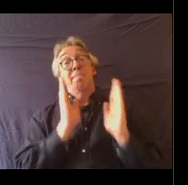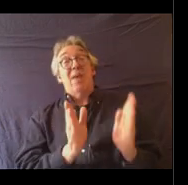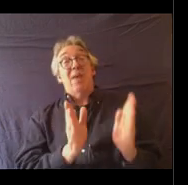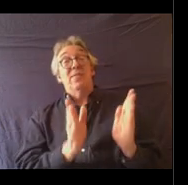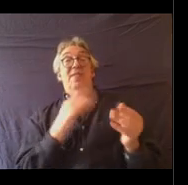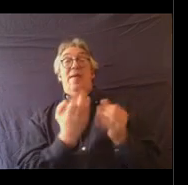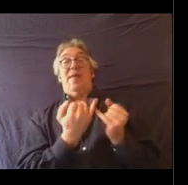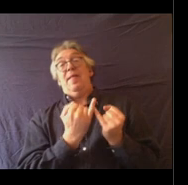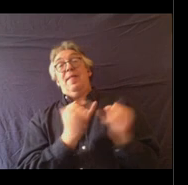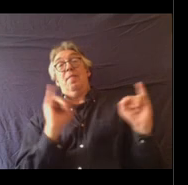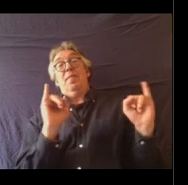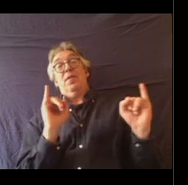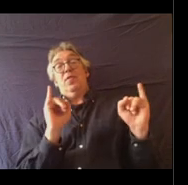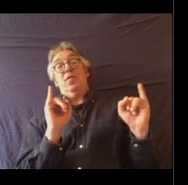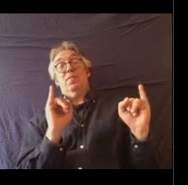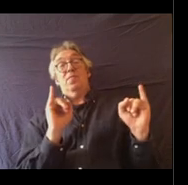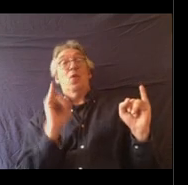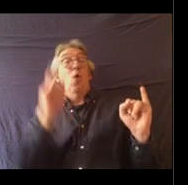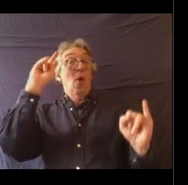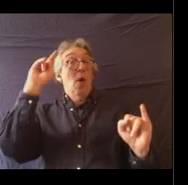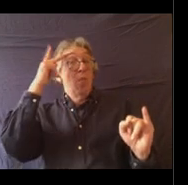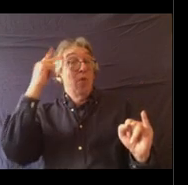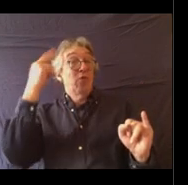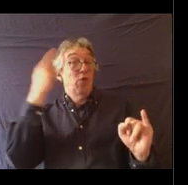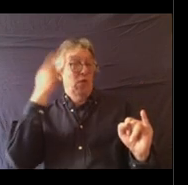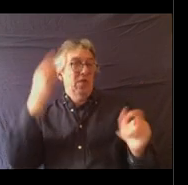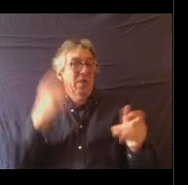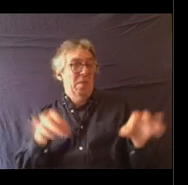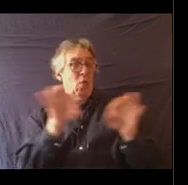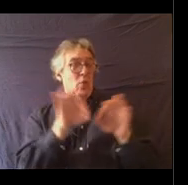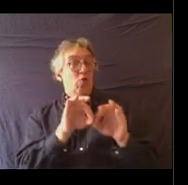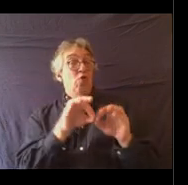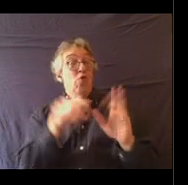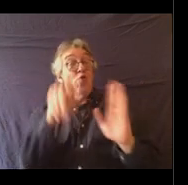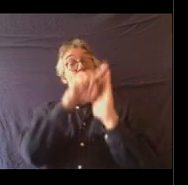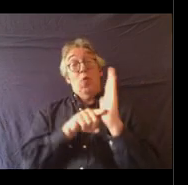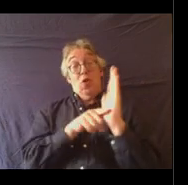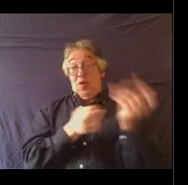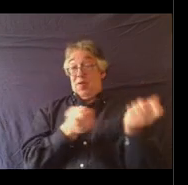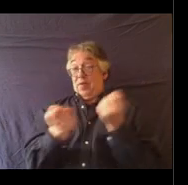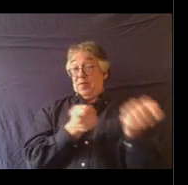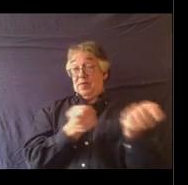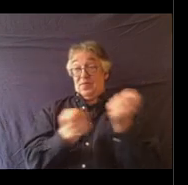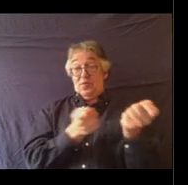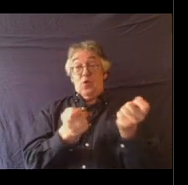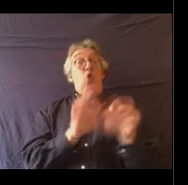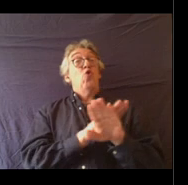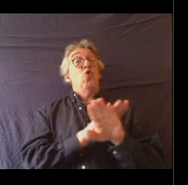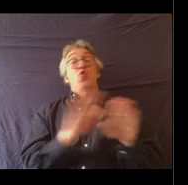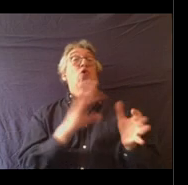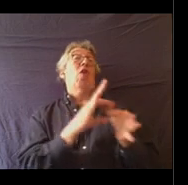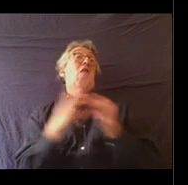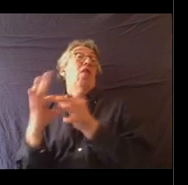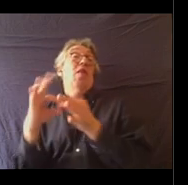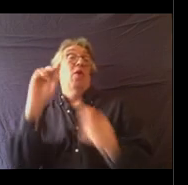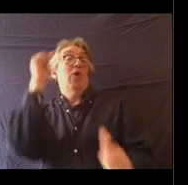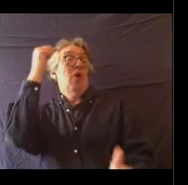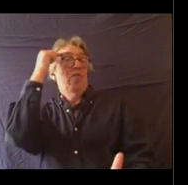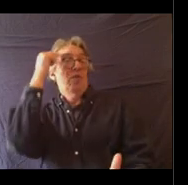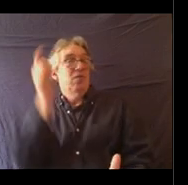for political reasons it's very important that they are not strongly linked to the governments.